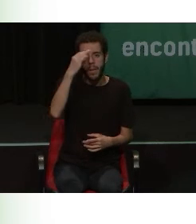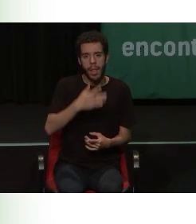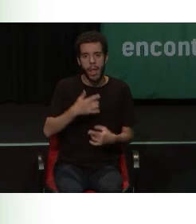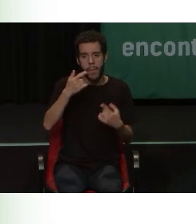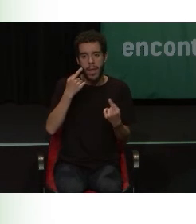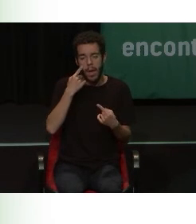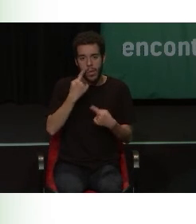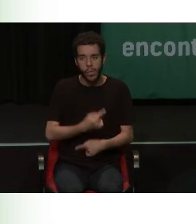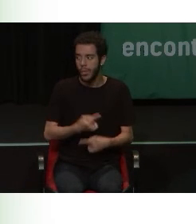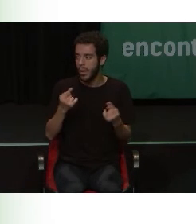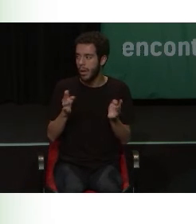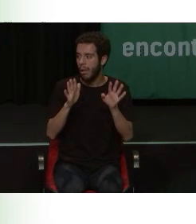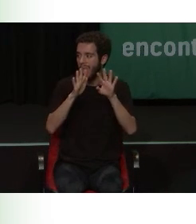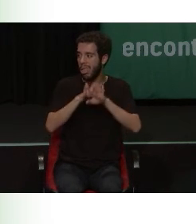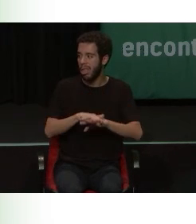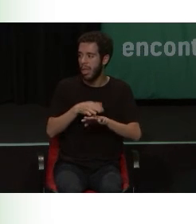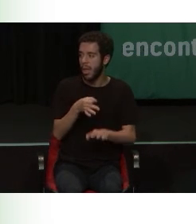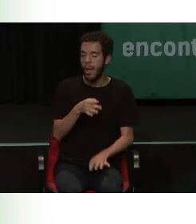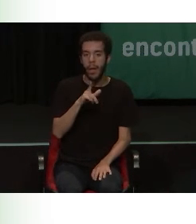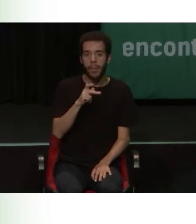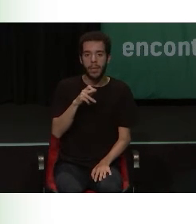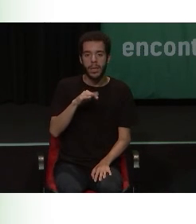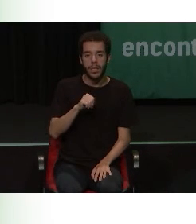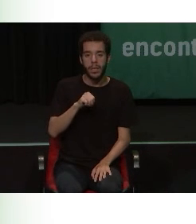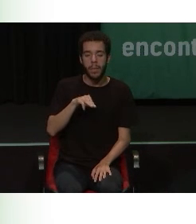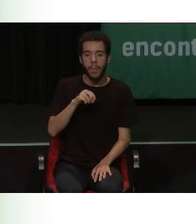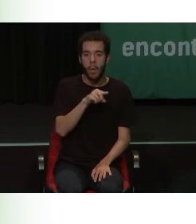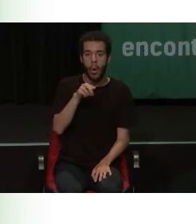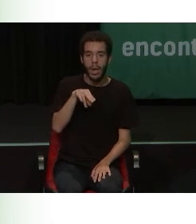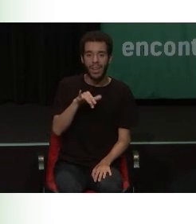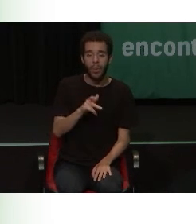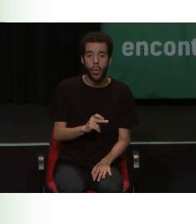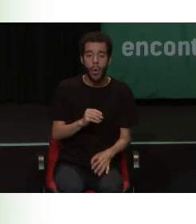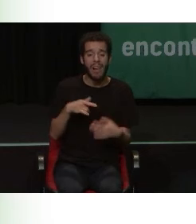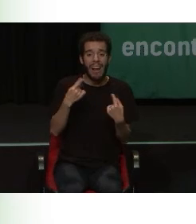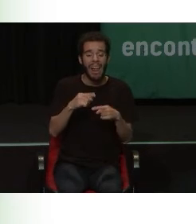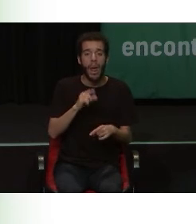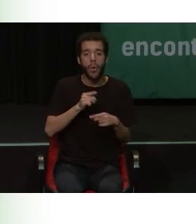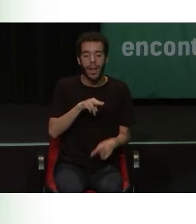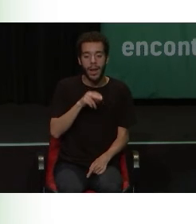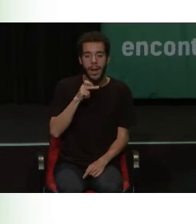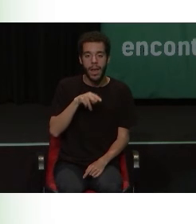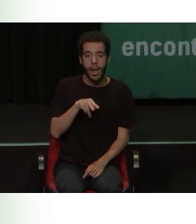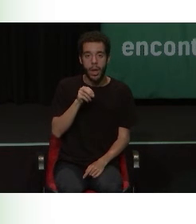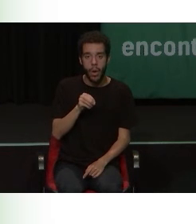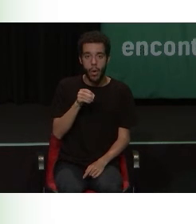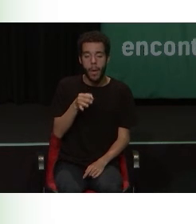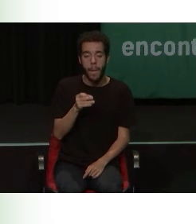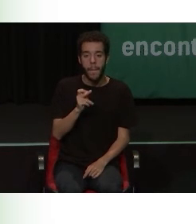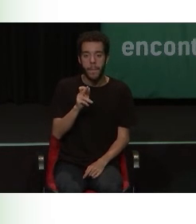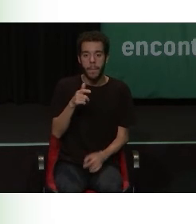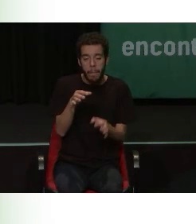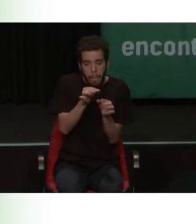a bulb, which transmits light through a plasmodic, and then there is a camera, which then takes a